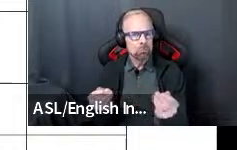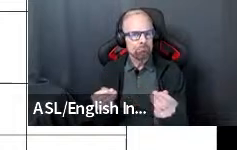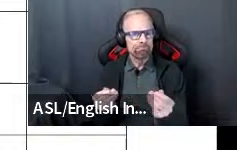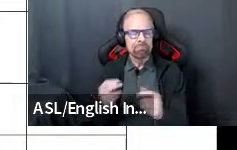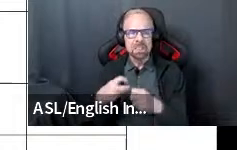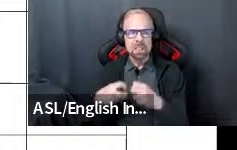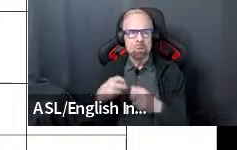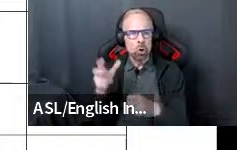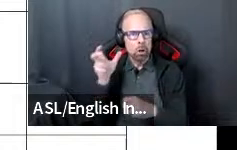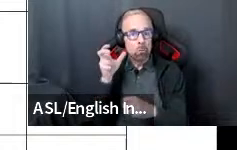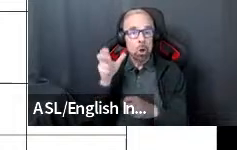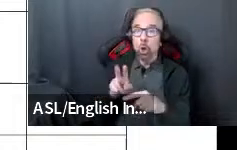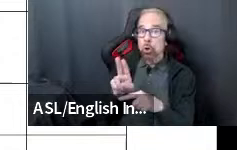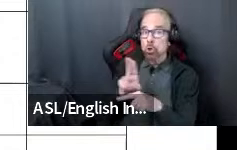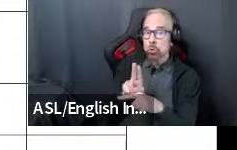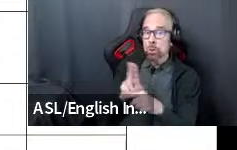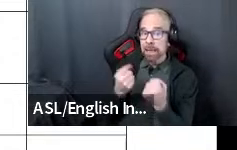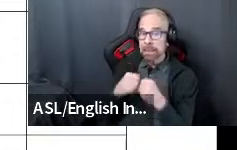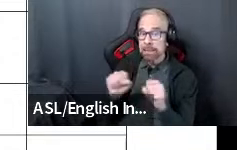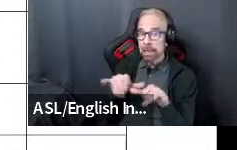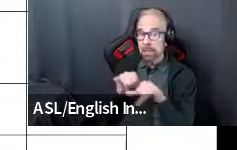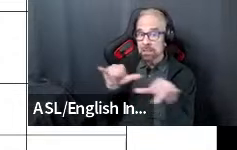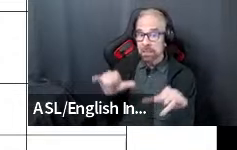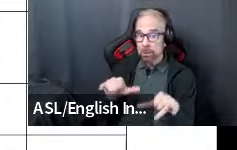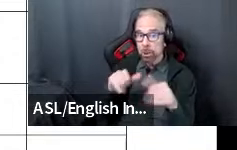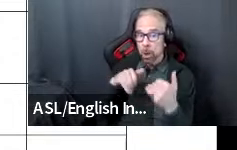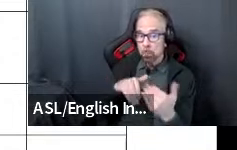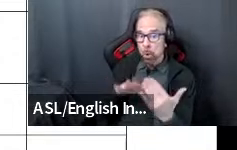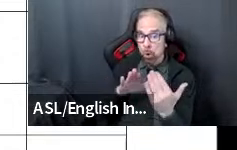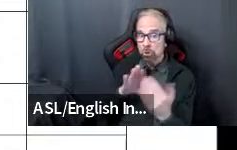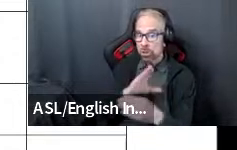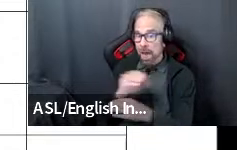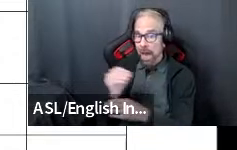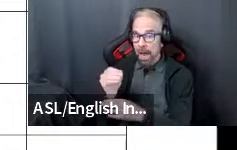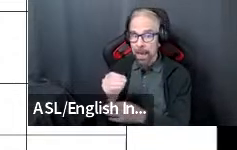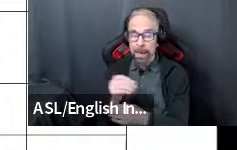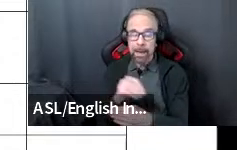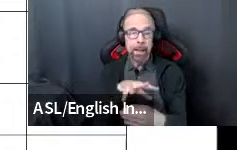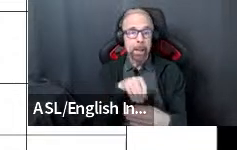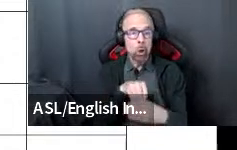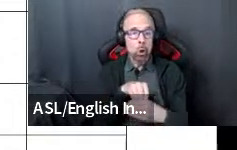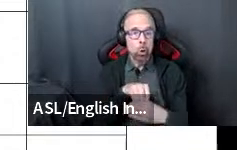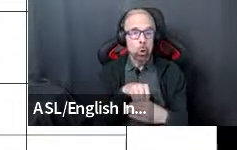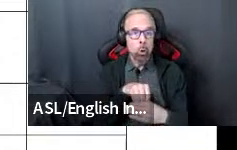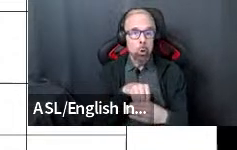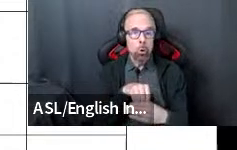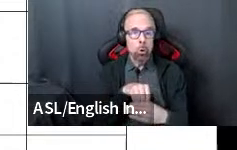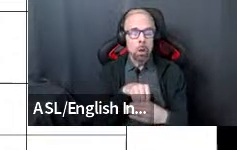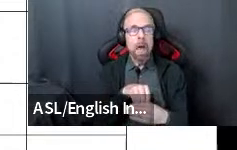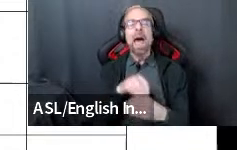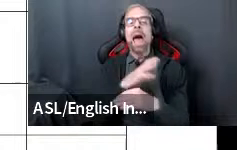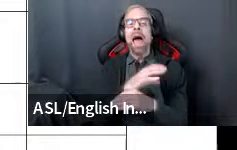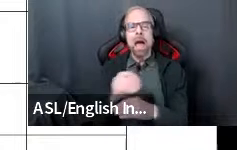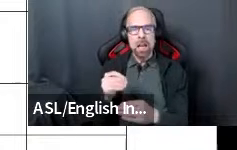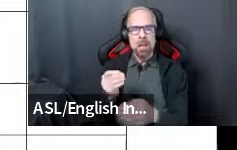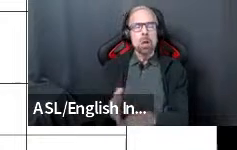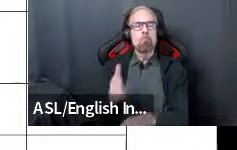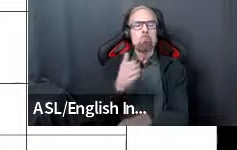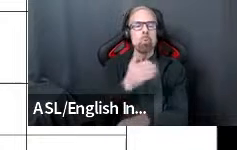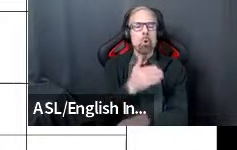Using the safe system approach and Improve accessibility. and improve accessibility.